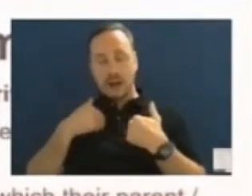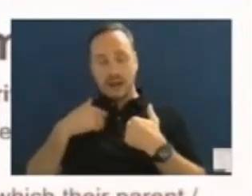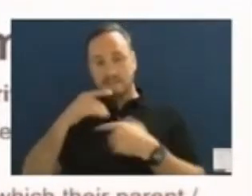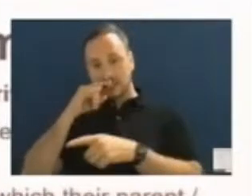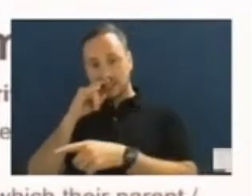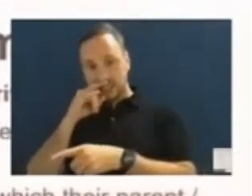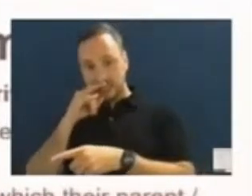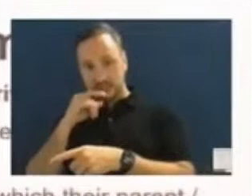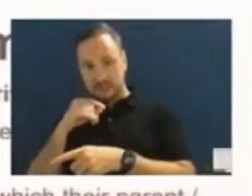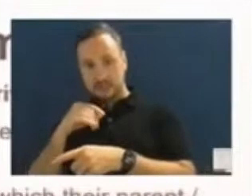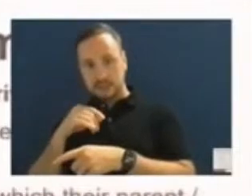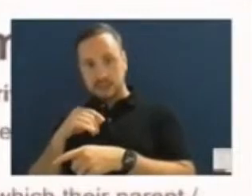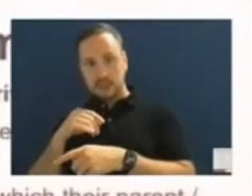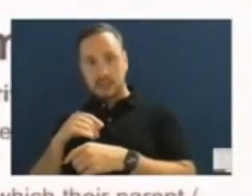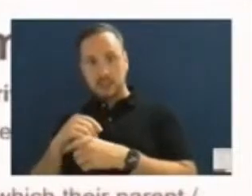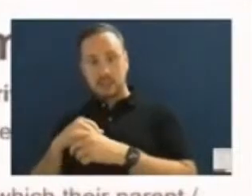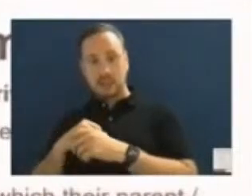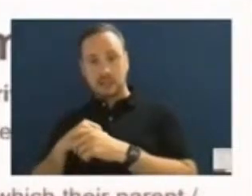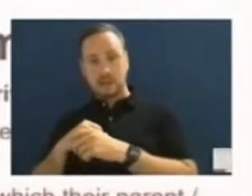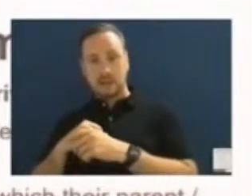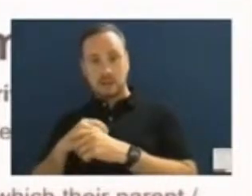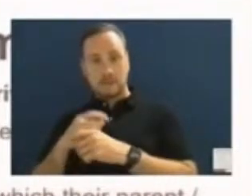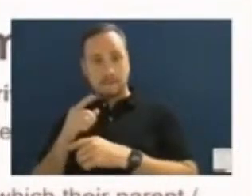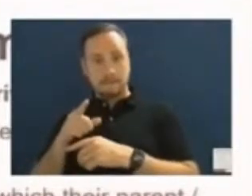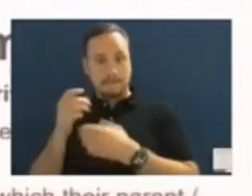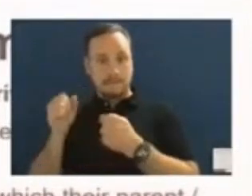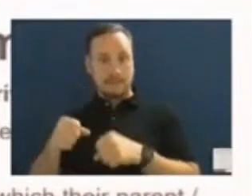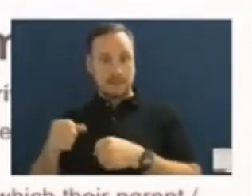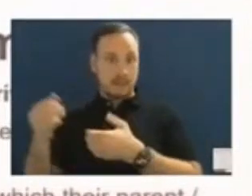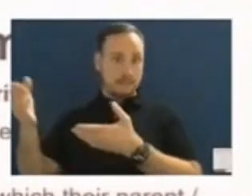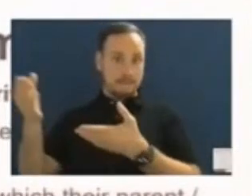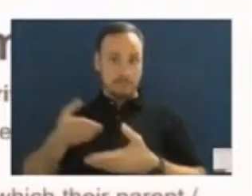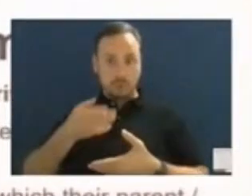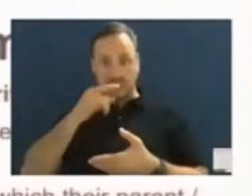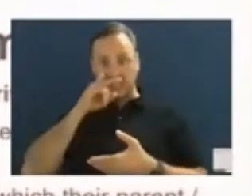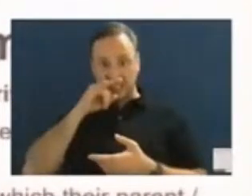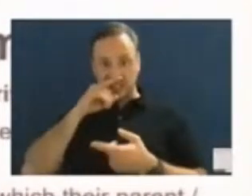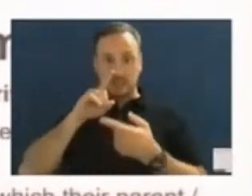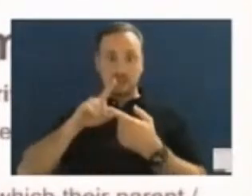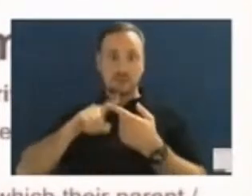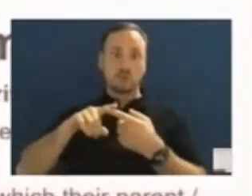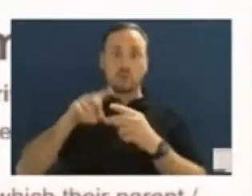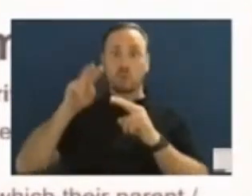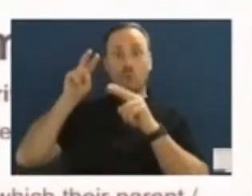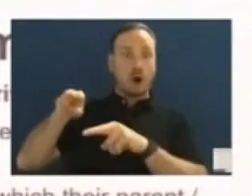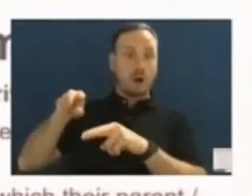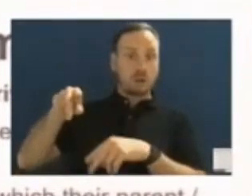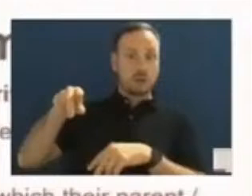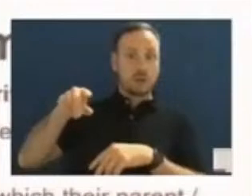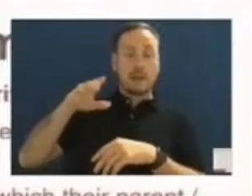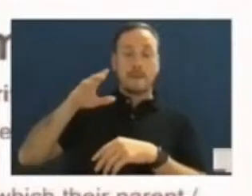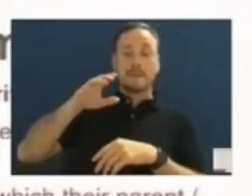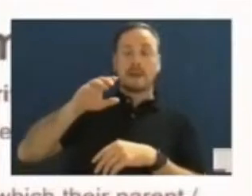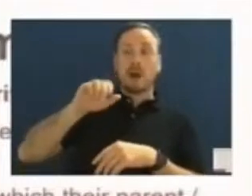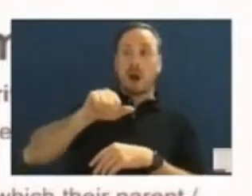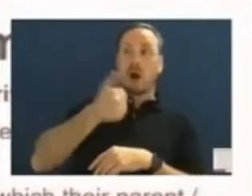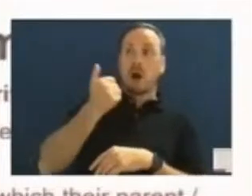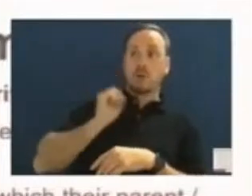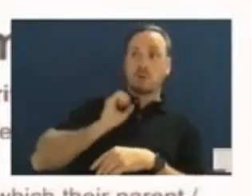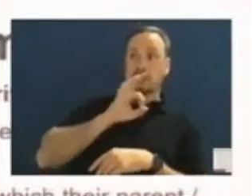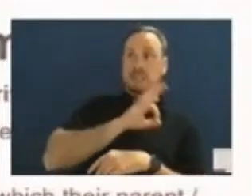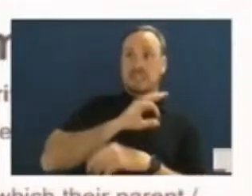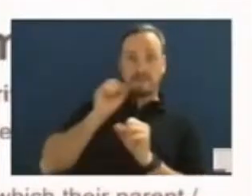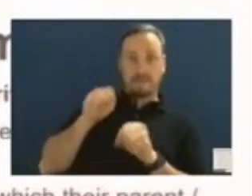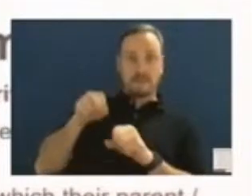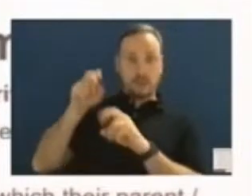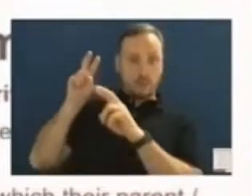be supervised by other school-based staff. Now, again, this would apply to K-8 students only, and it has to be students who